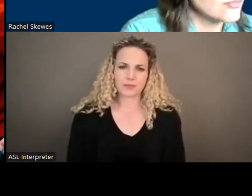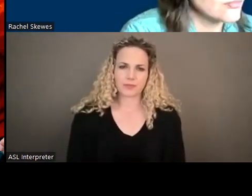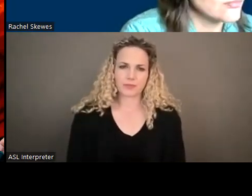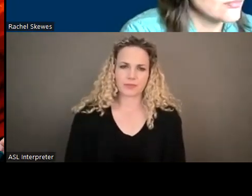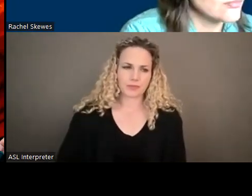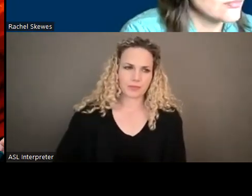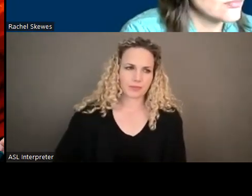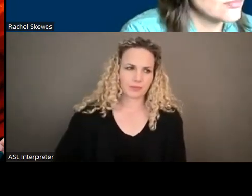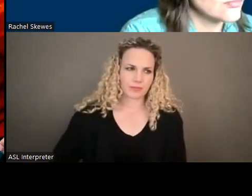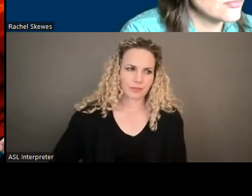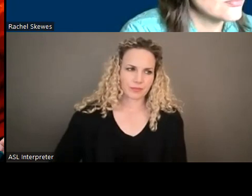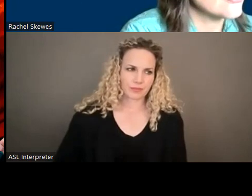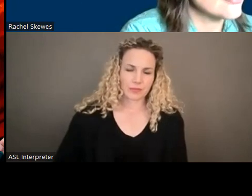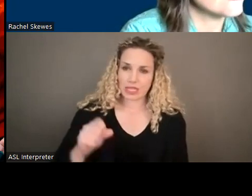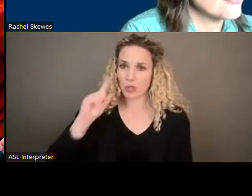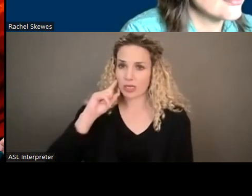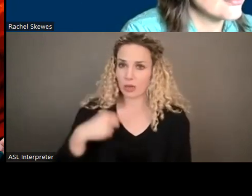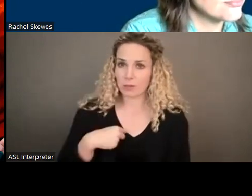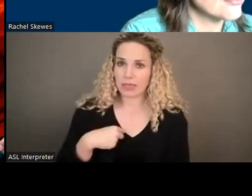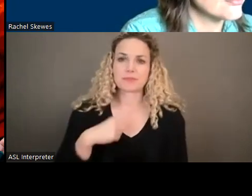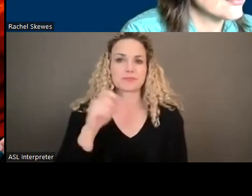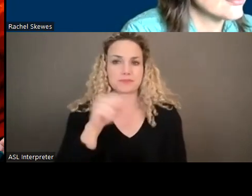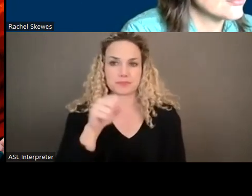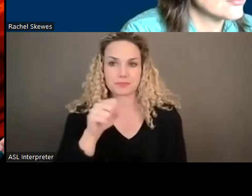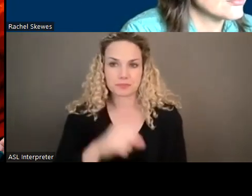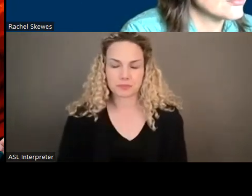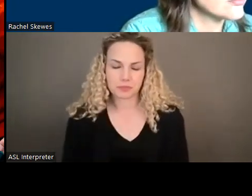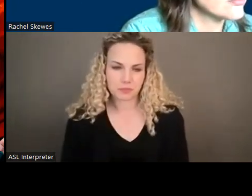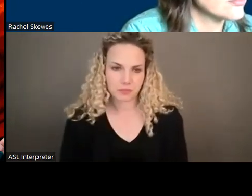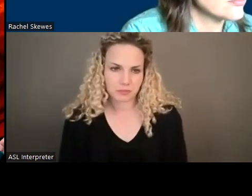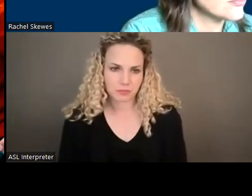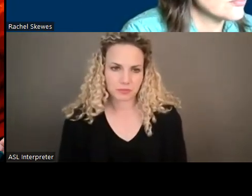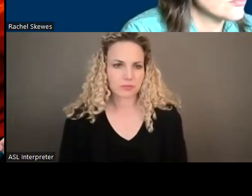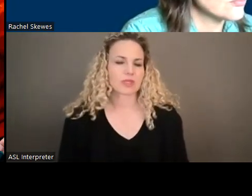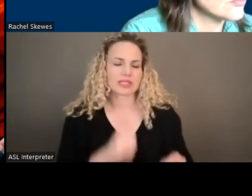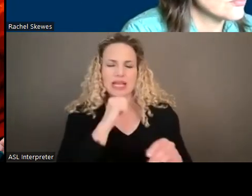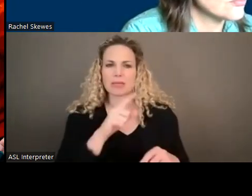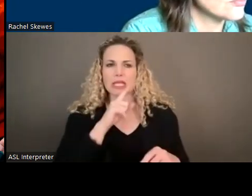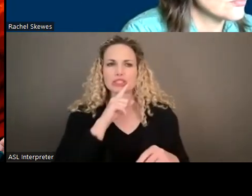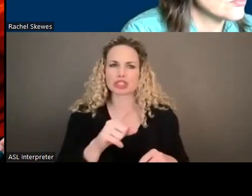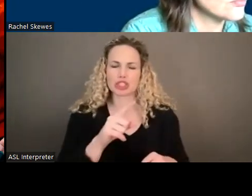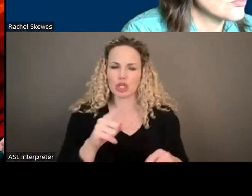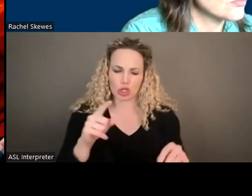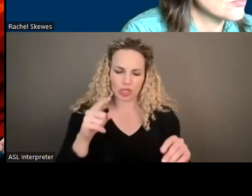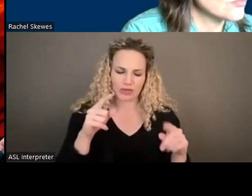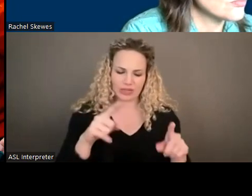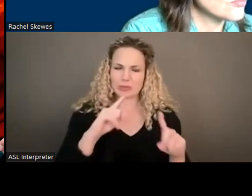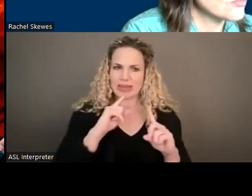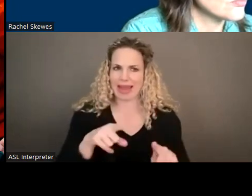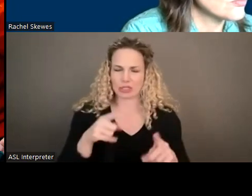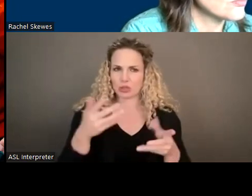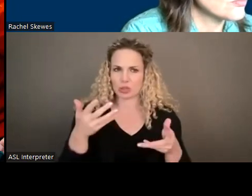Hi, can you hear me? Yes. Oh, okay. So I'm not quite sure if this has been answered already.